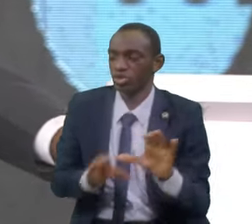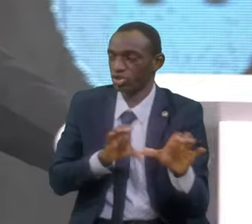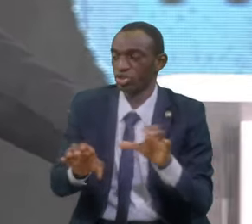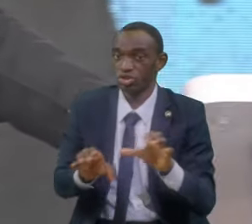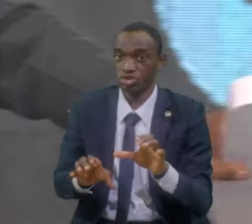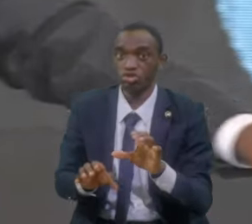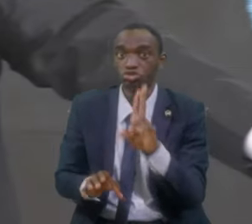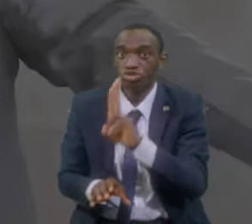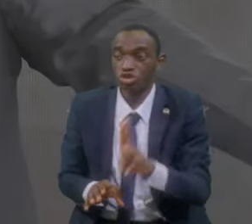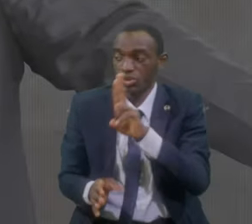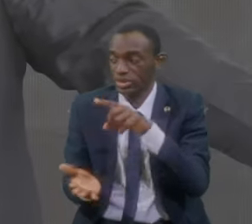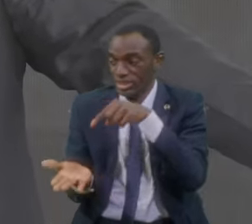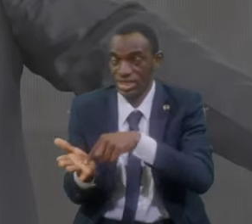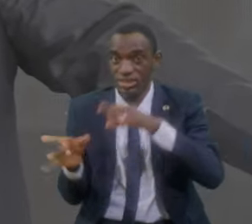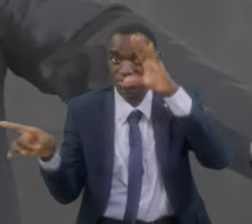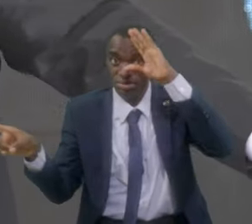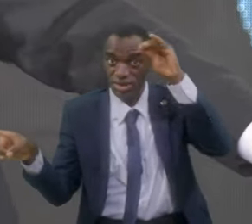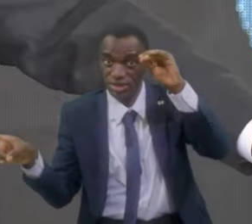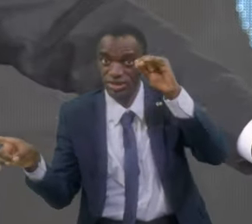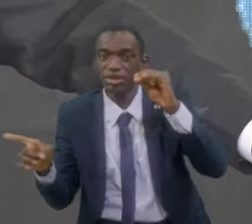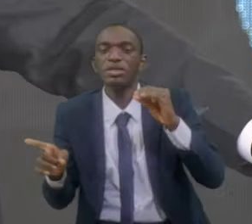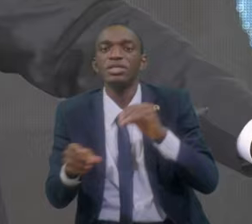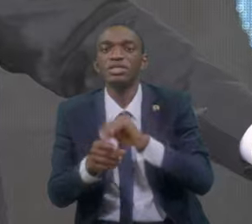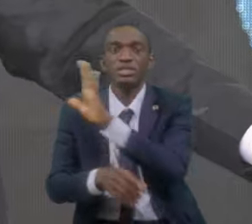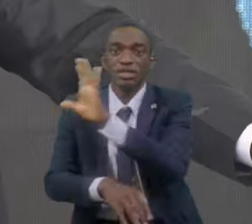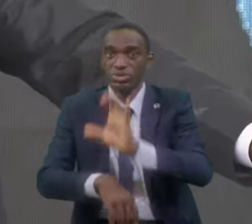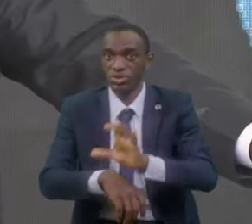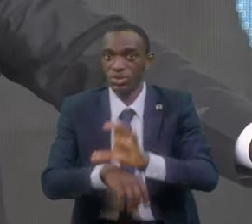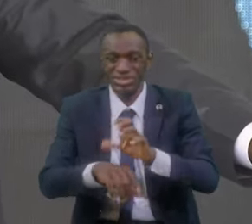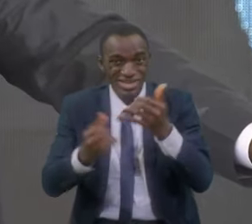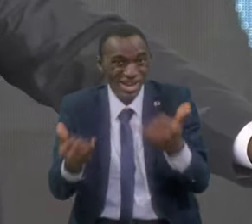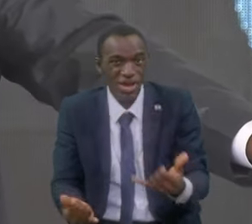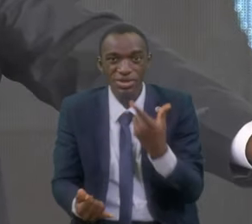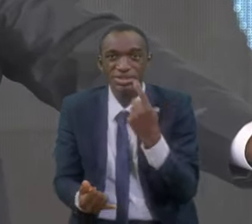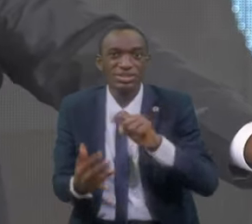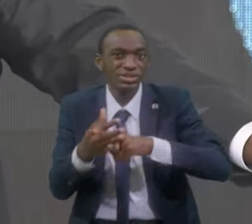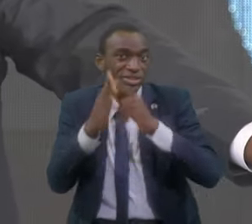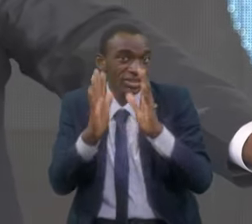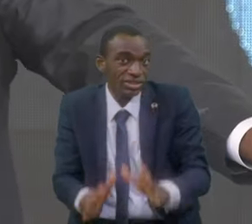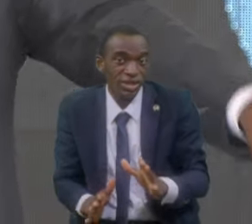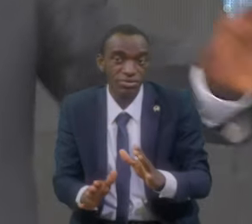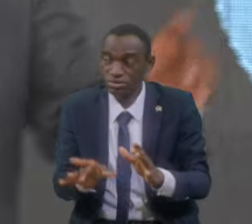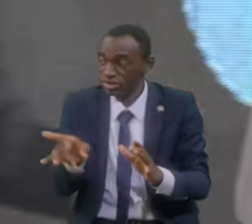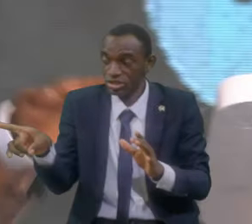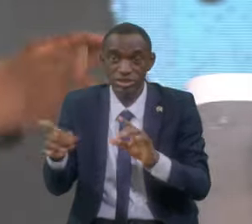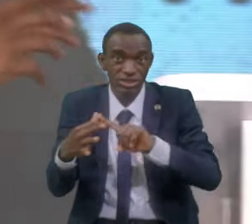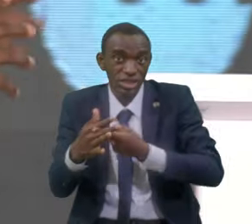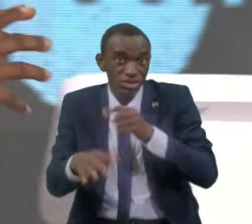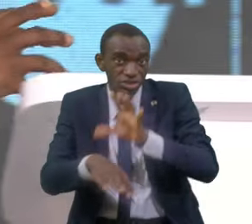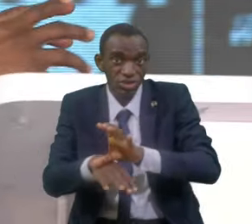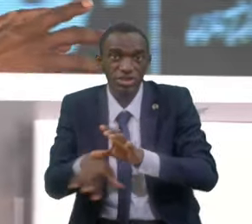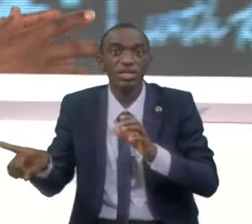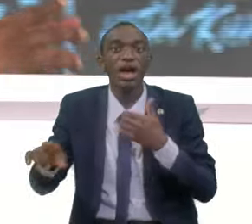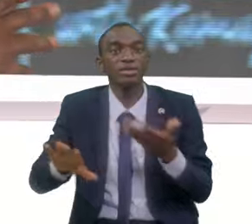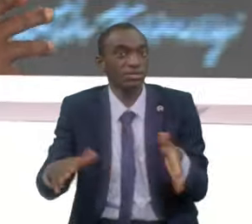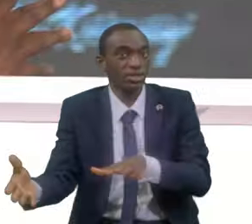Now, the founder is gone. All those miracles, they are not happening anymore, but they still take